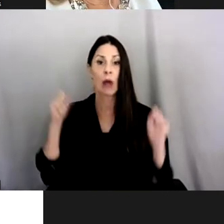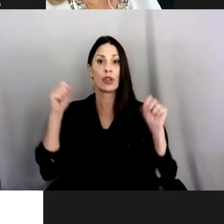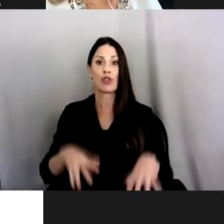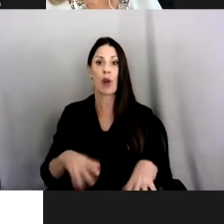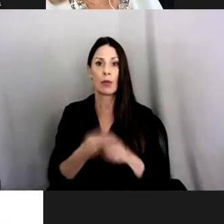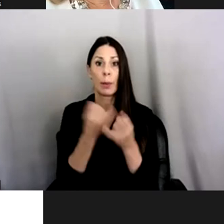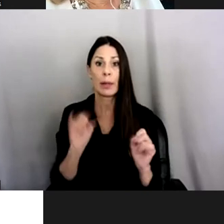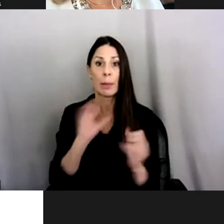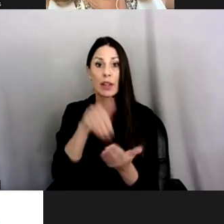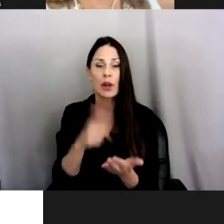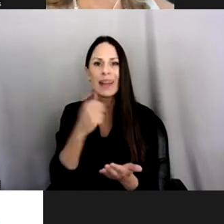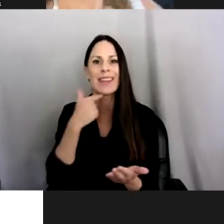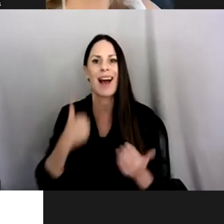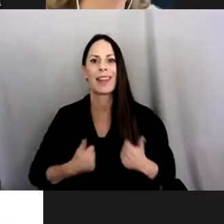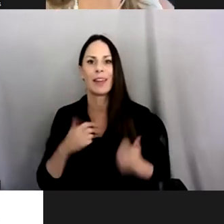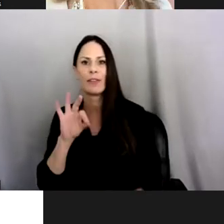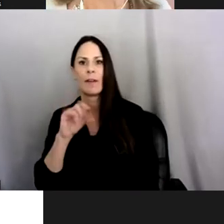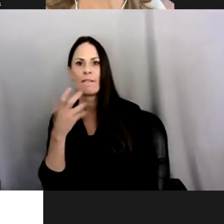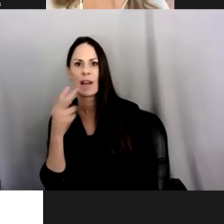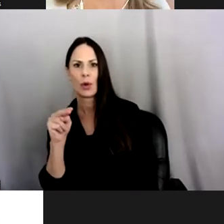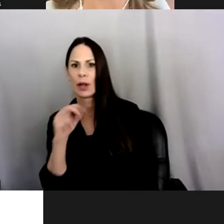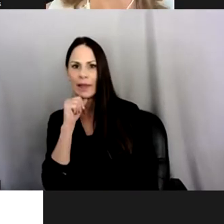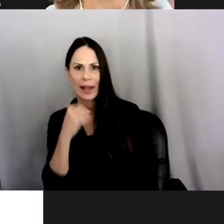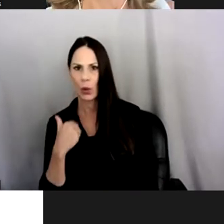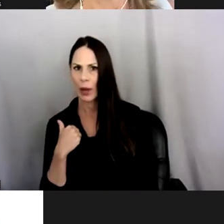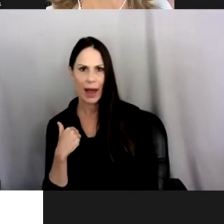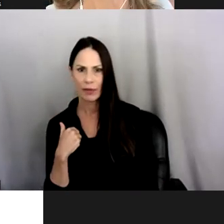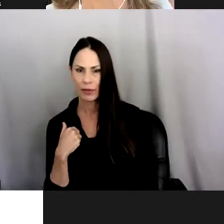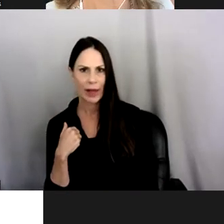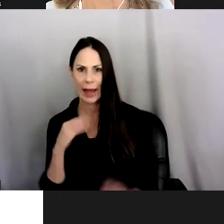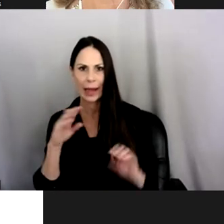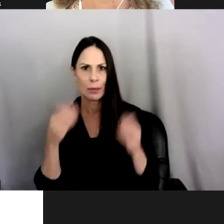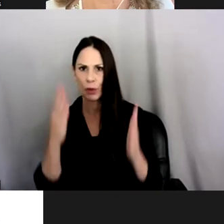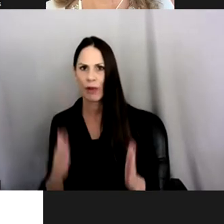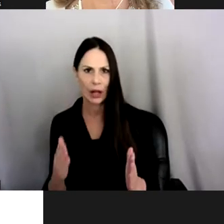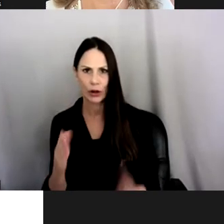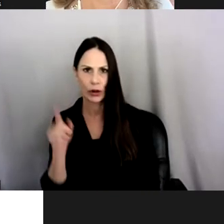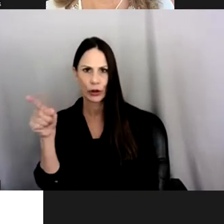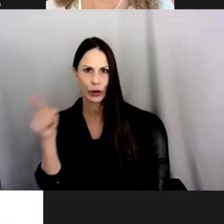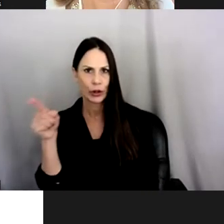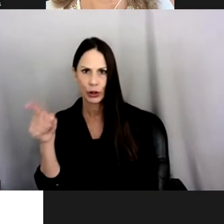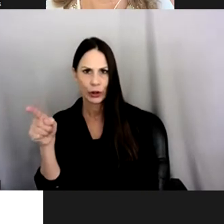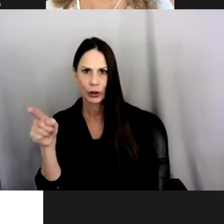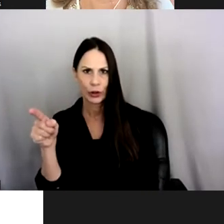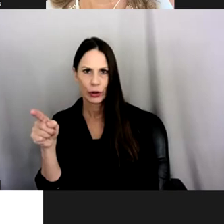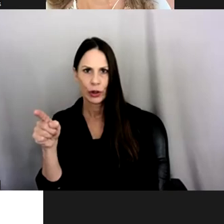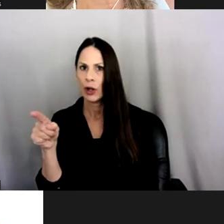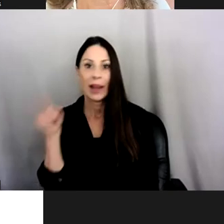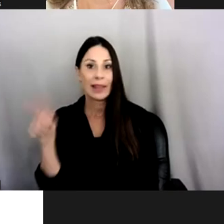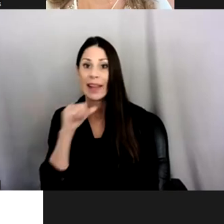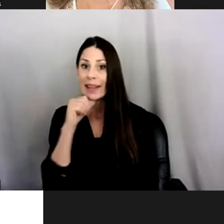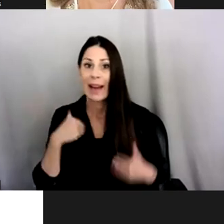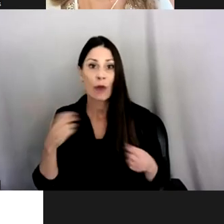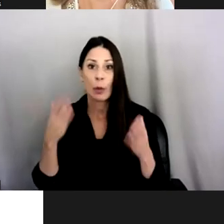in Fountain and they don't have a giver or a provider to provide my in-home